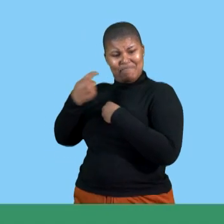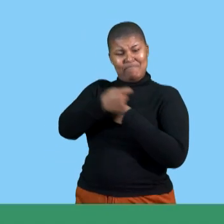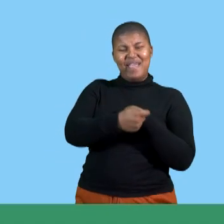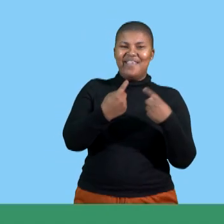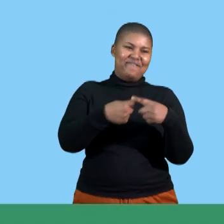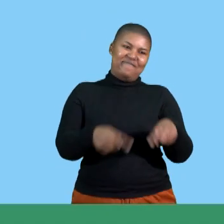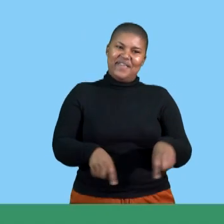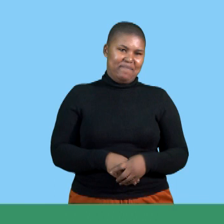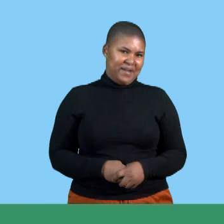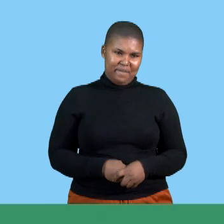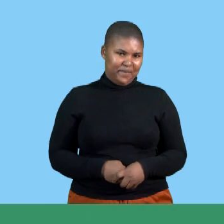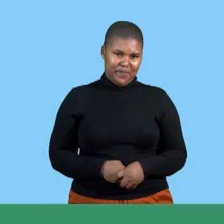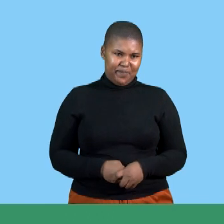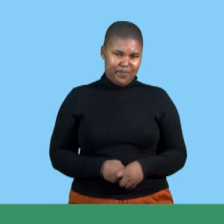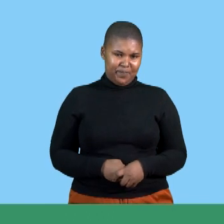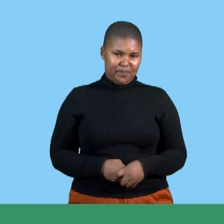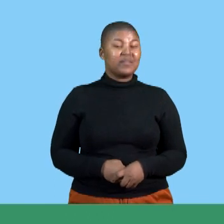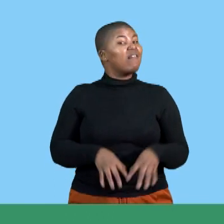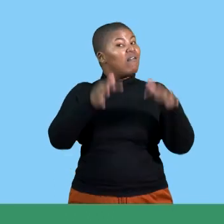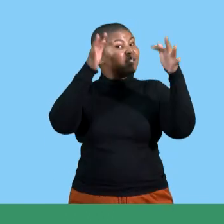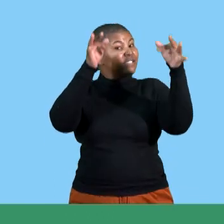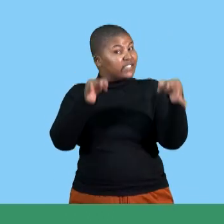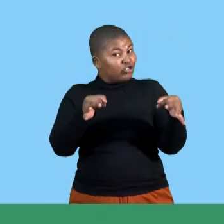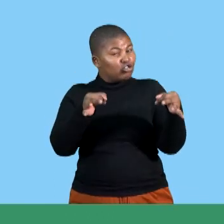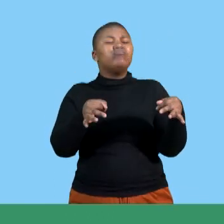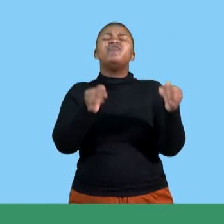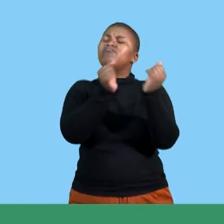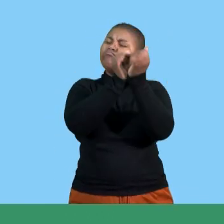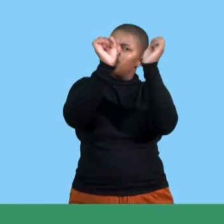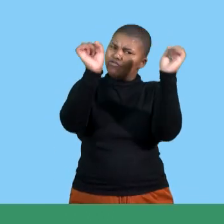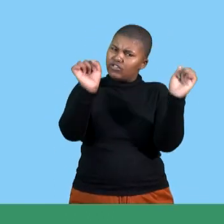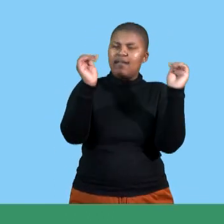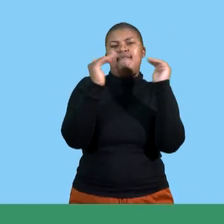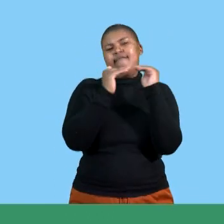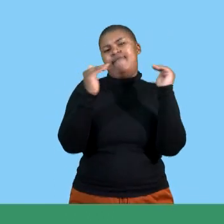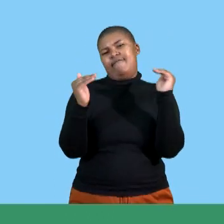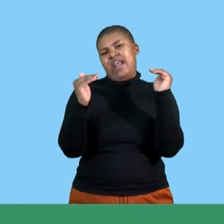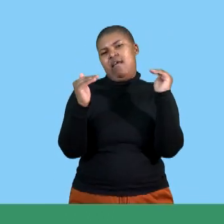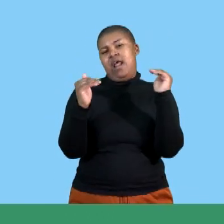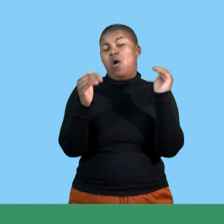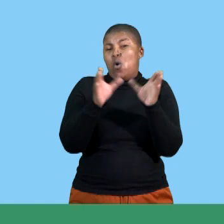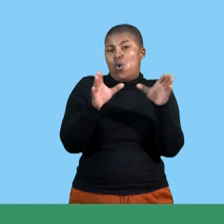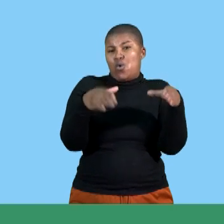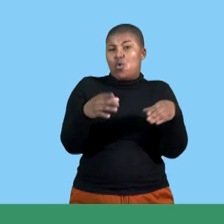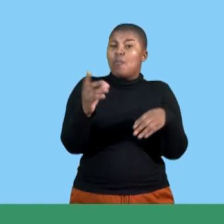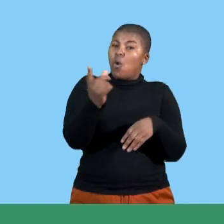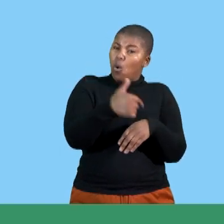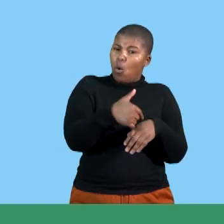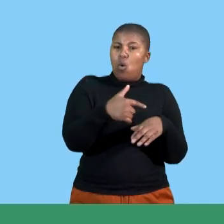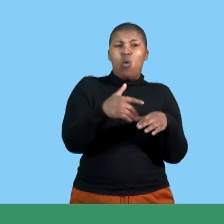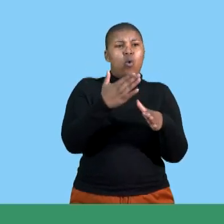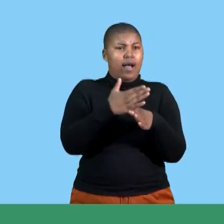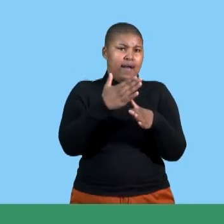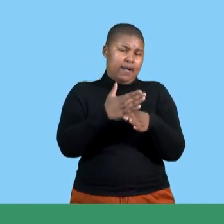in decision making. Hence, the decisions are democratic because everybody is involved and they are also fair. Let's look at